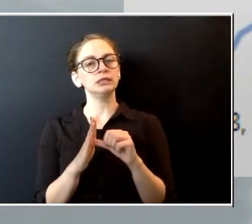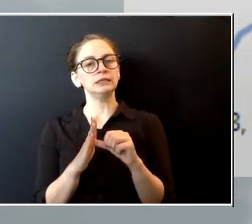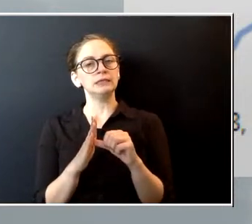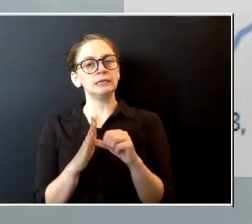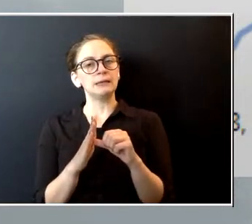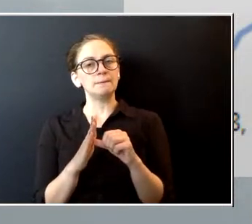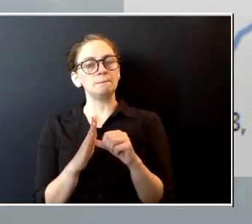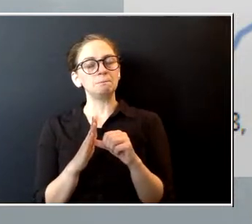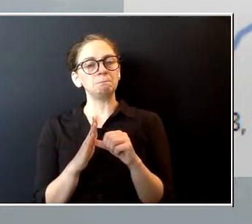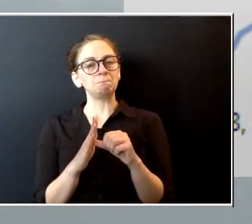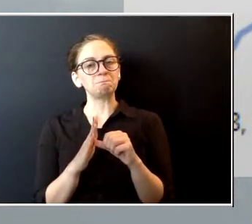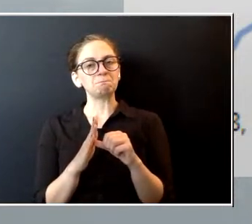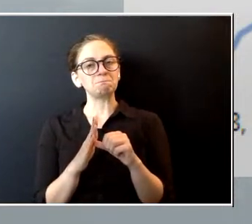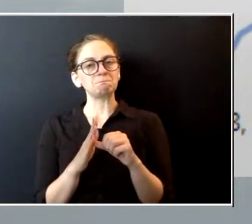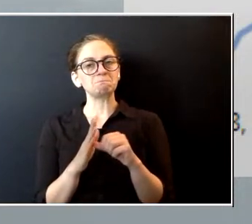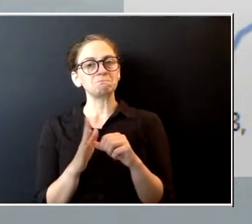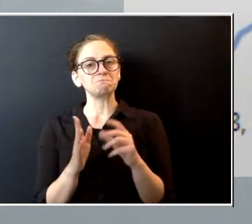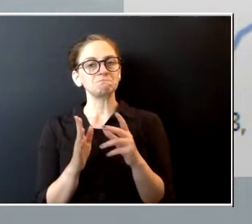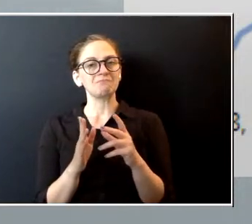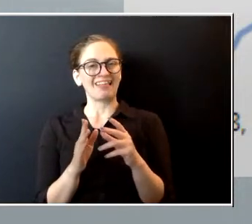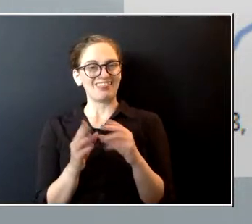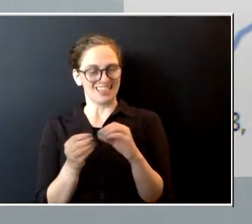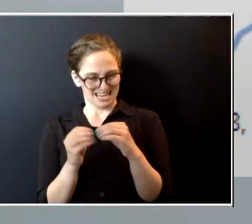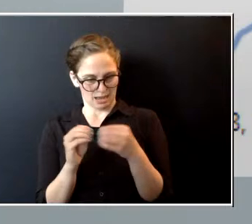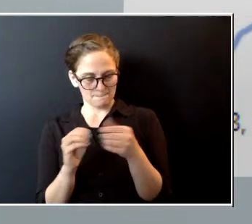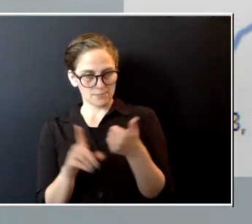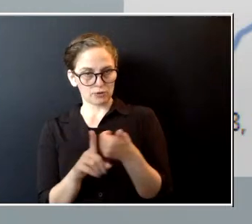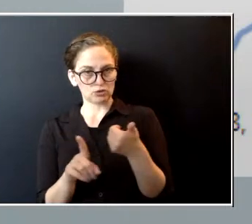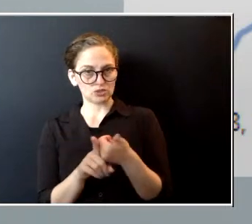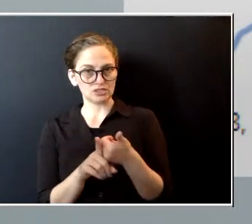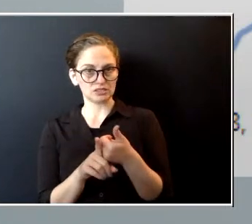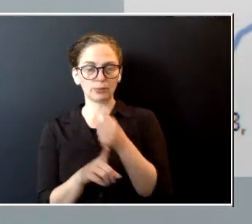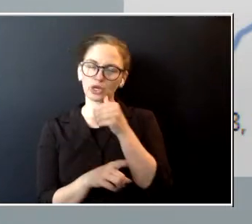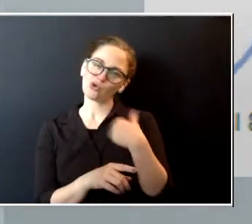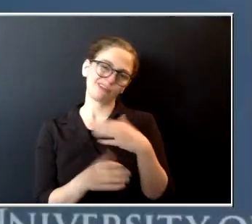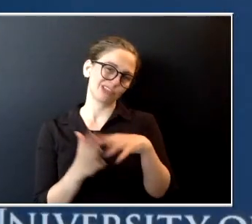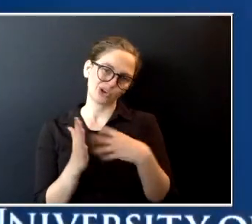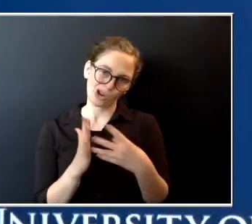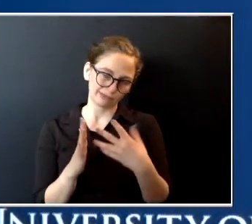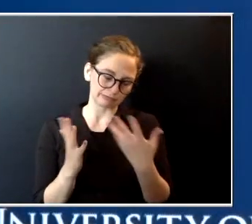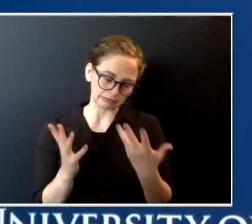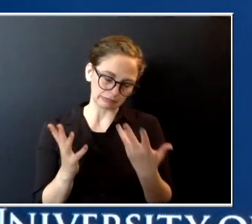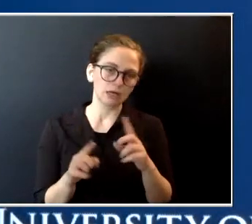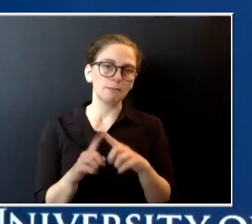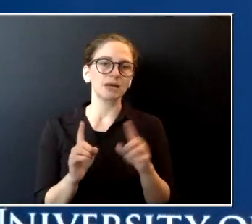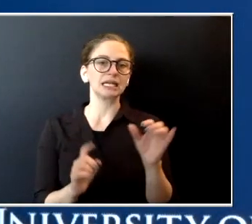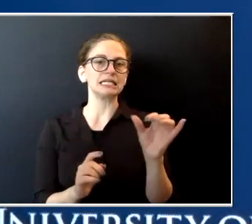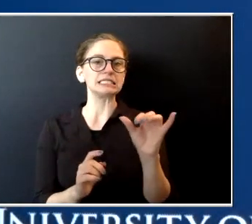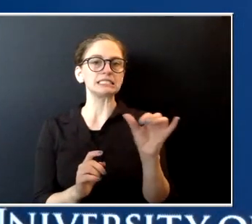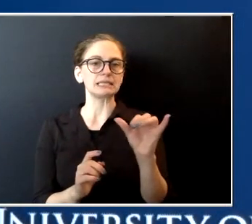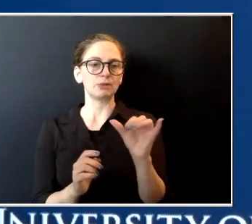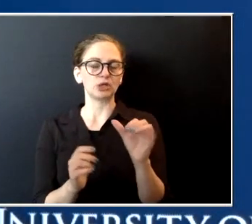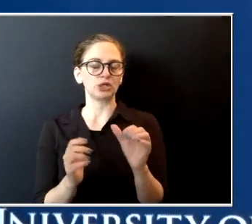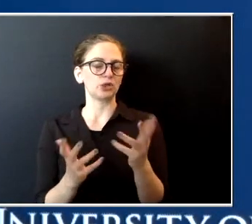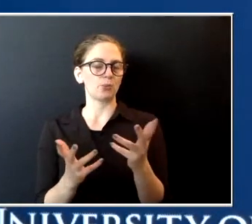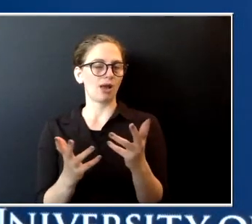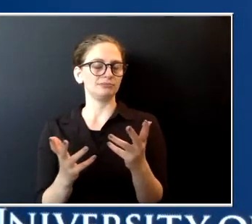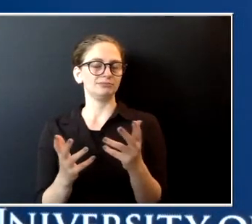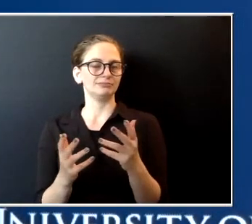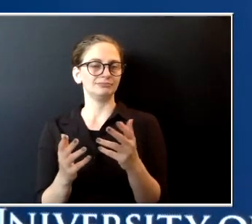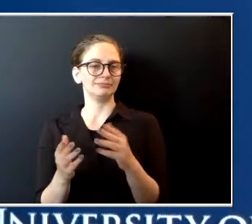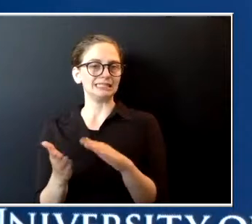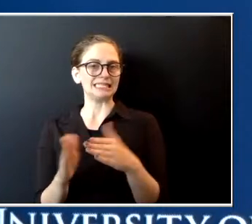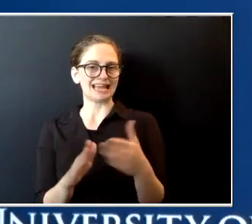about the numbers. We don't have this graph, but it's kind of similar to what the deaths is showing on the right there. So on July 13th,